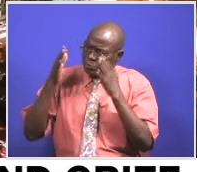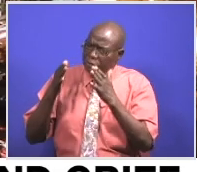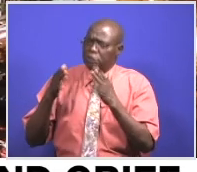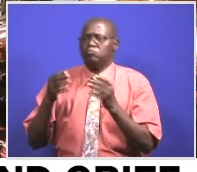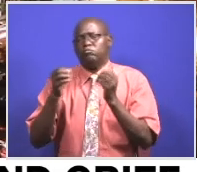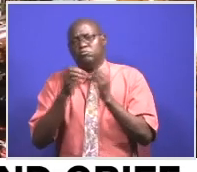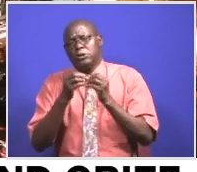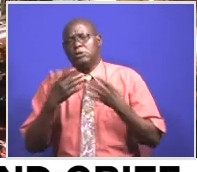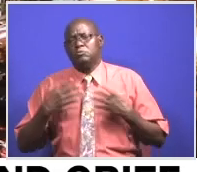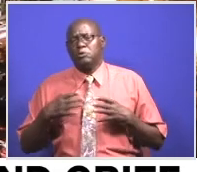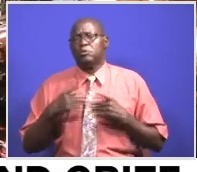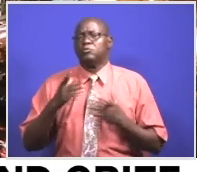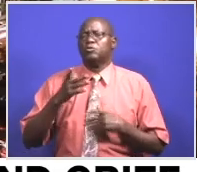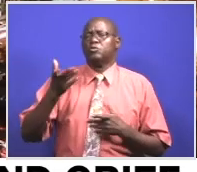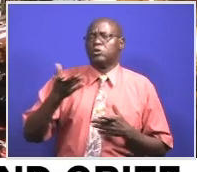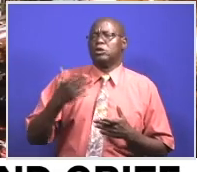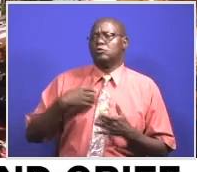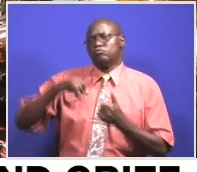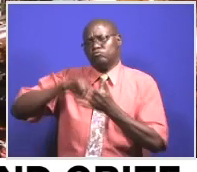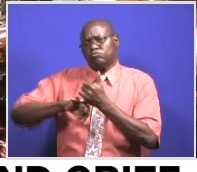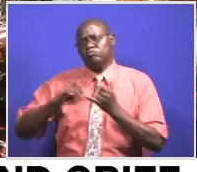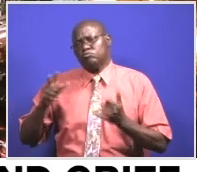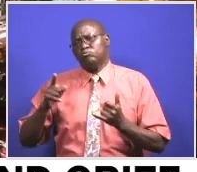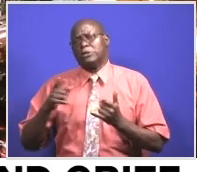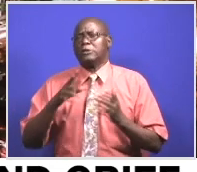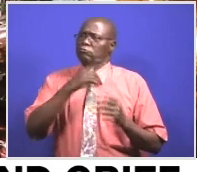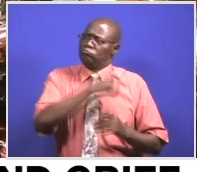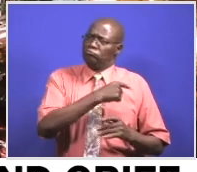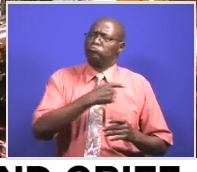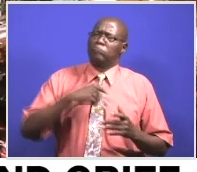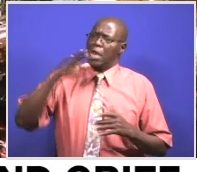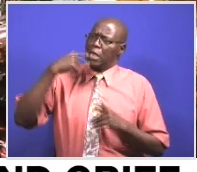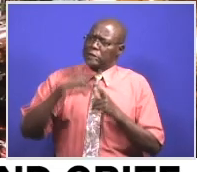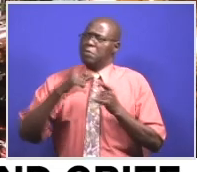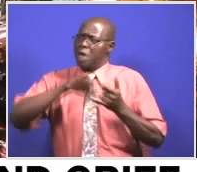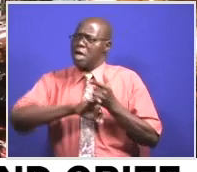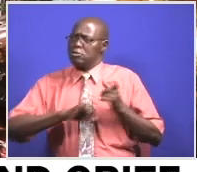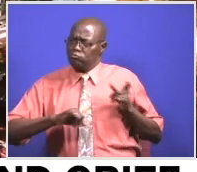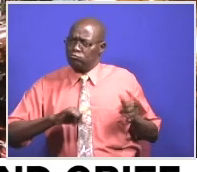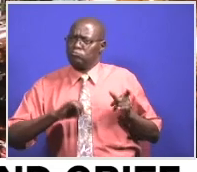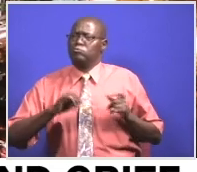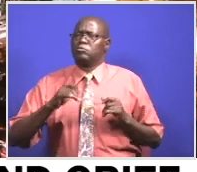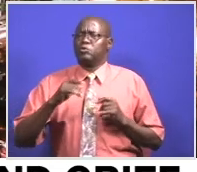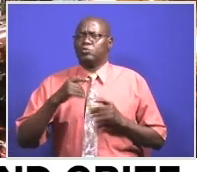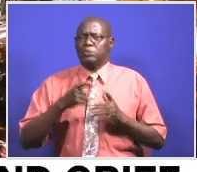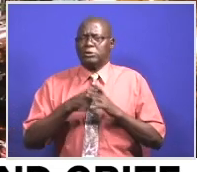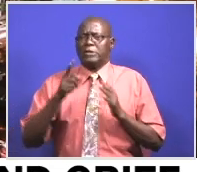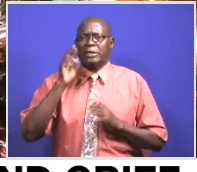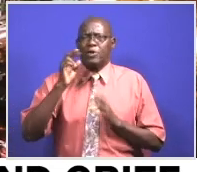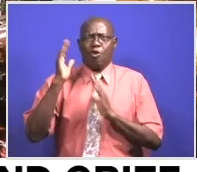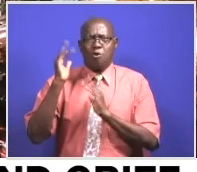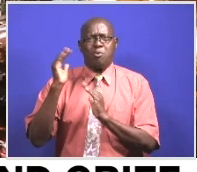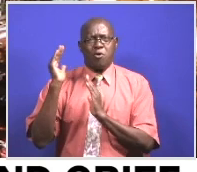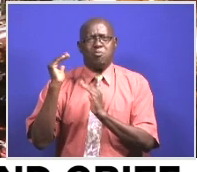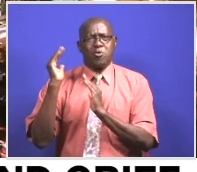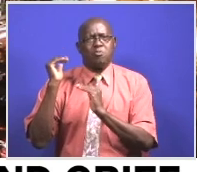I'm getting married to this lady, presenting me, you know, next year we are getting married. You see, you start to see hope. There is hope.